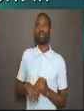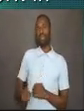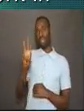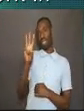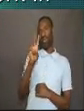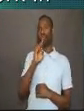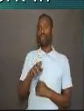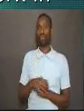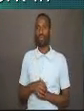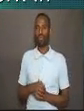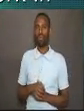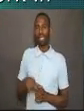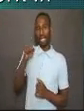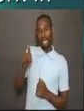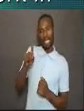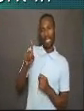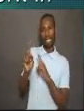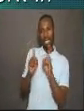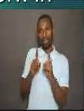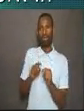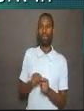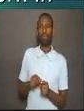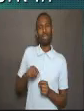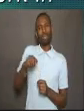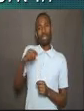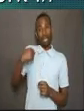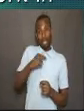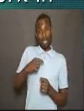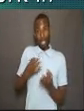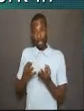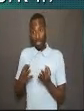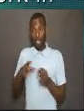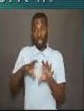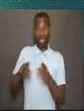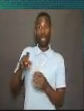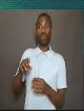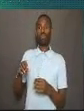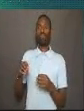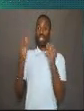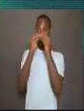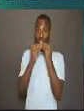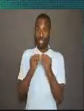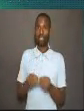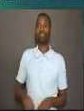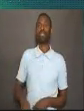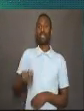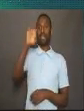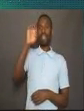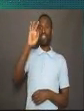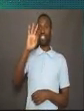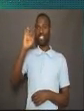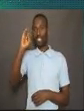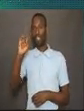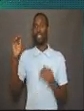W. Thus, we may express our equation as efficiency